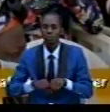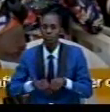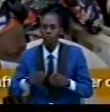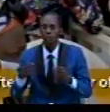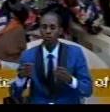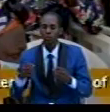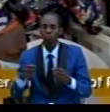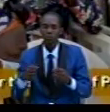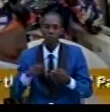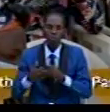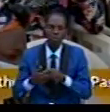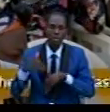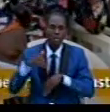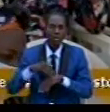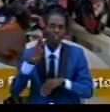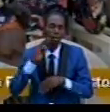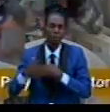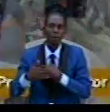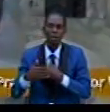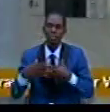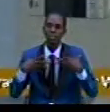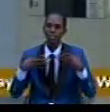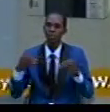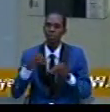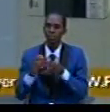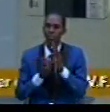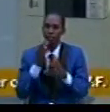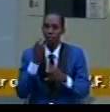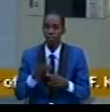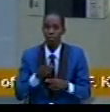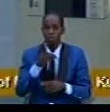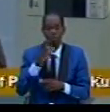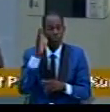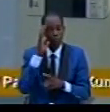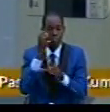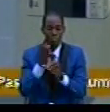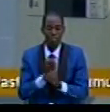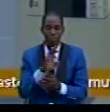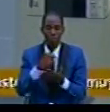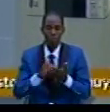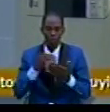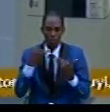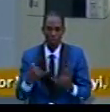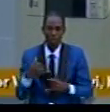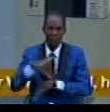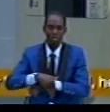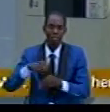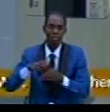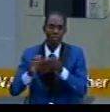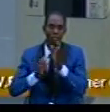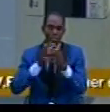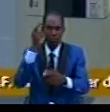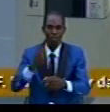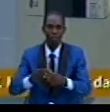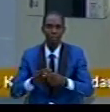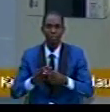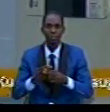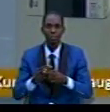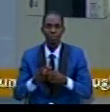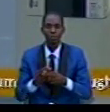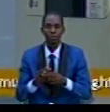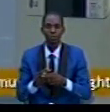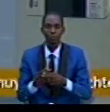healed in Jesus' name. You will get your own tonight in Jesus' name. Now it looks like